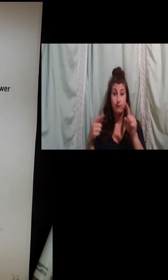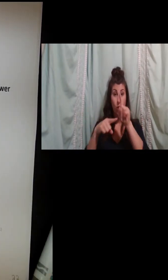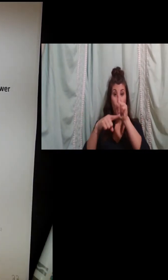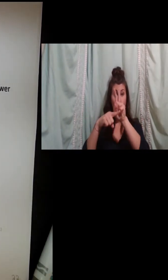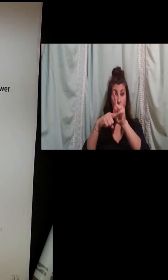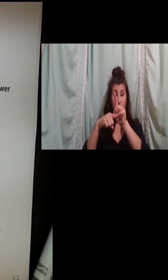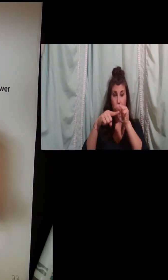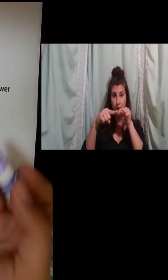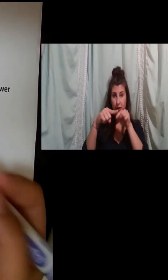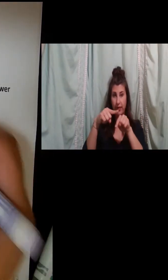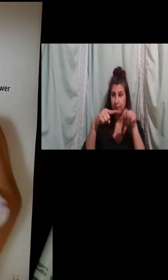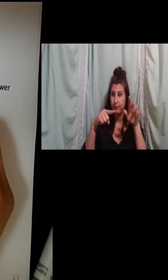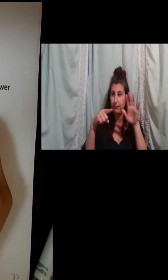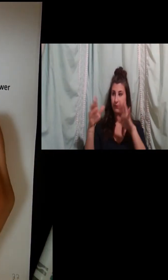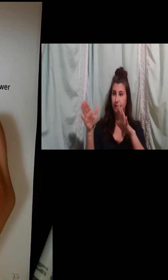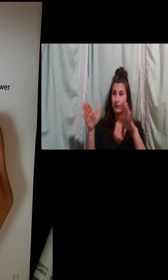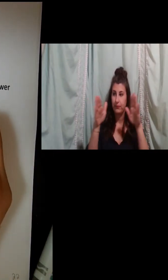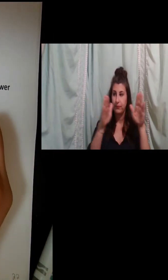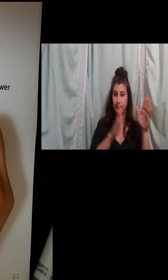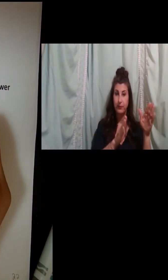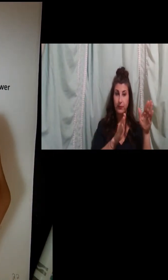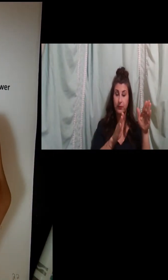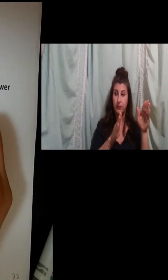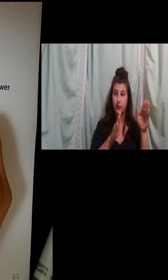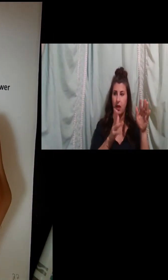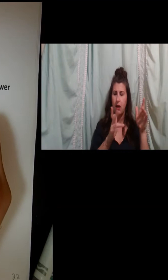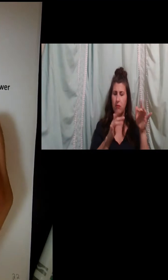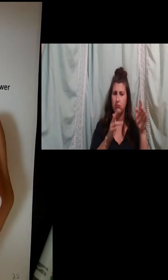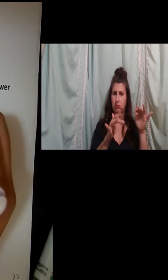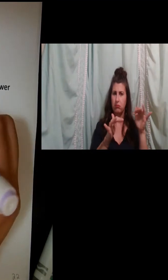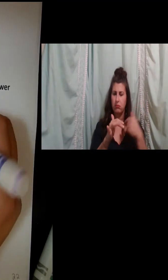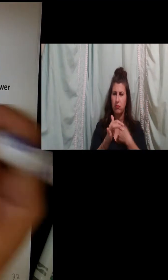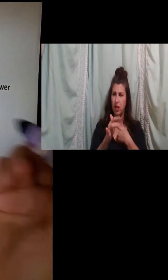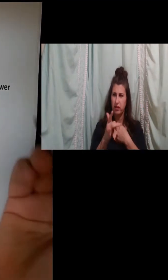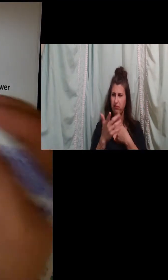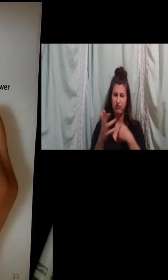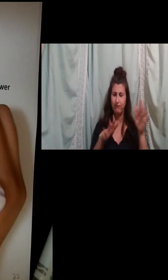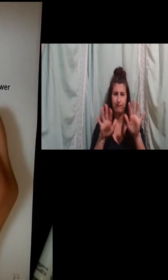Okay, and that's 1 over that. Here, it'll be,